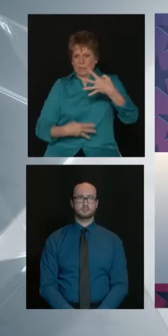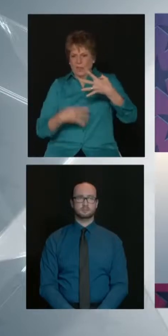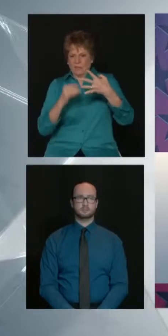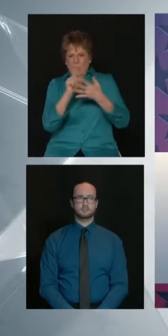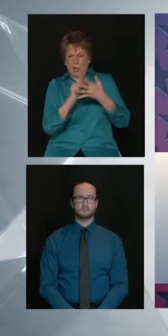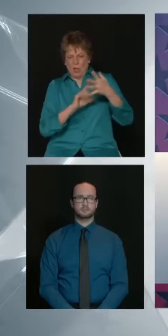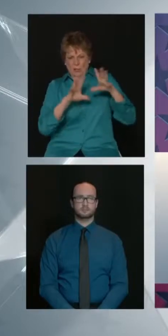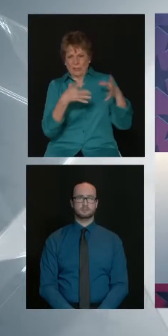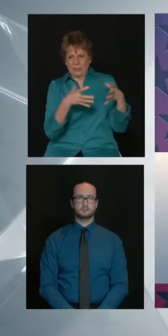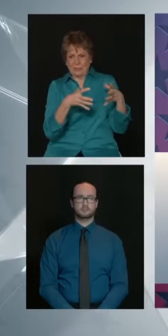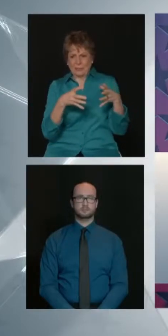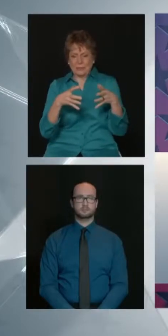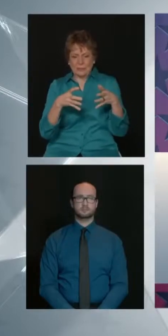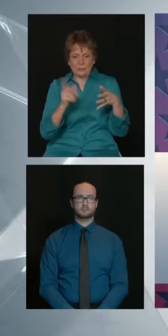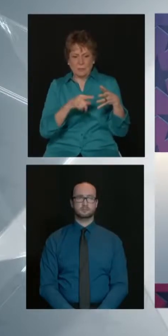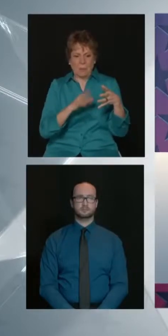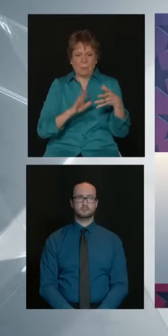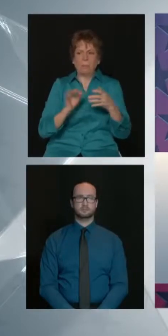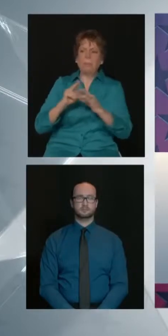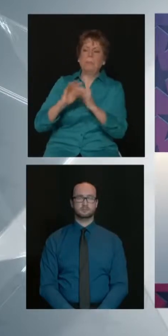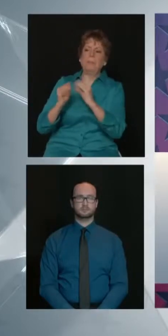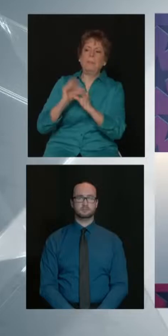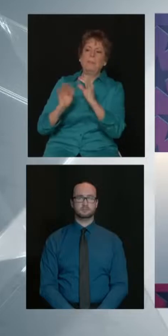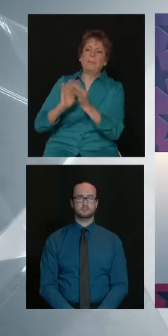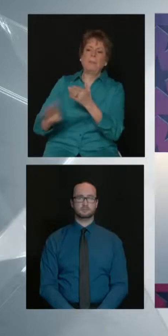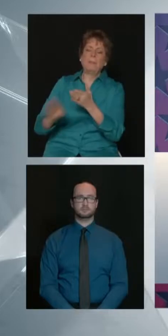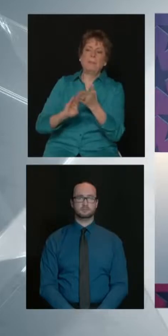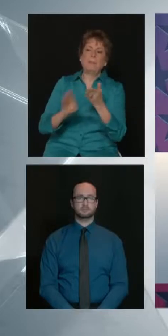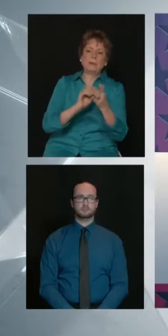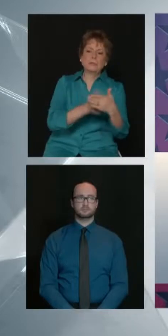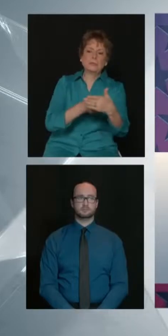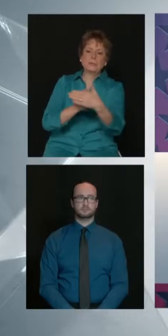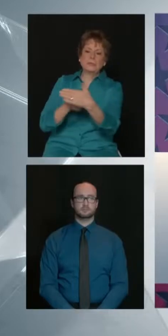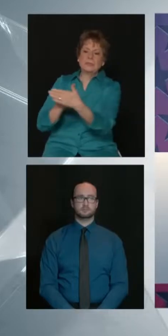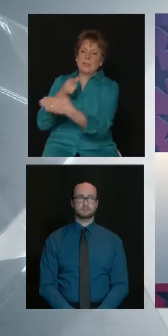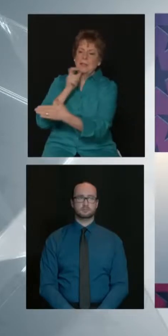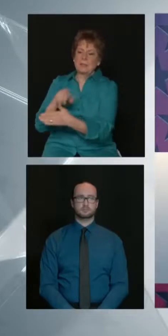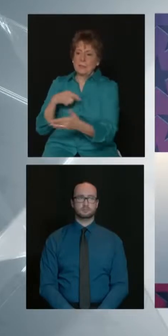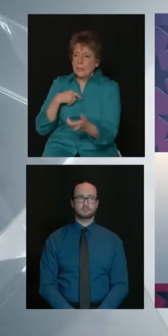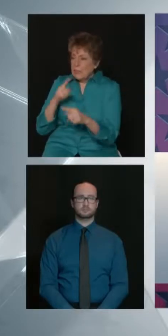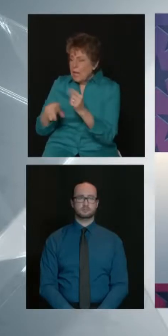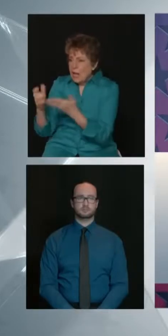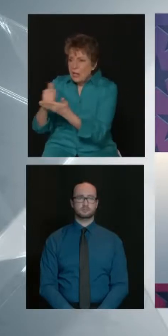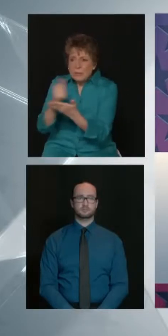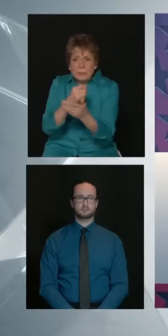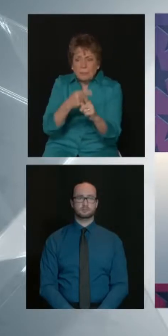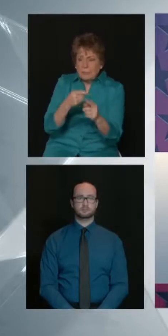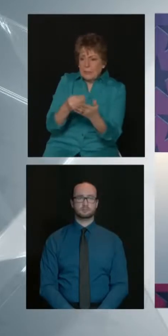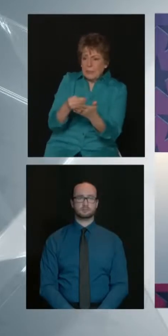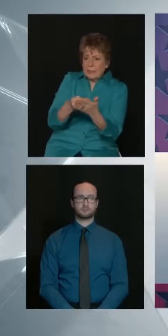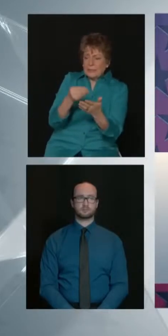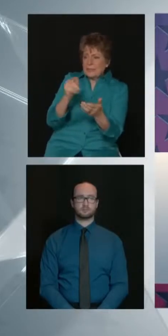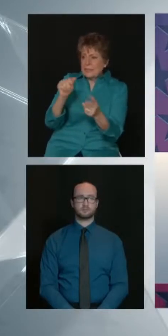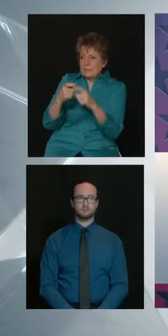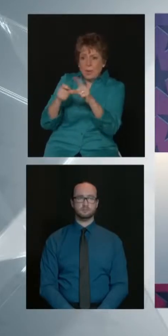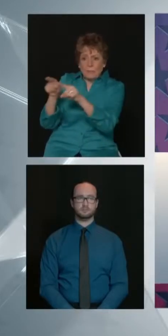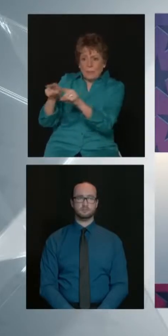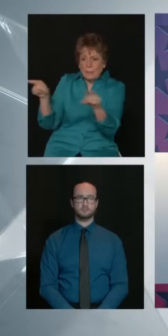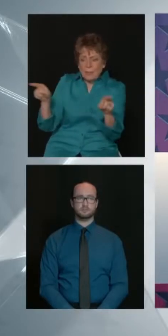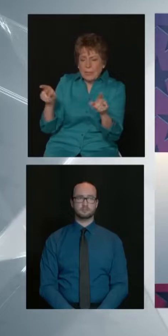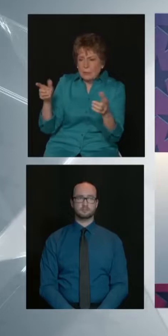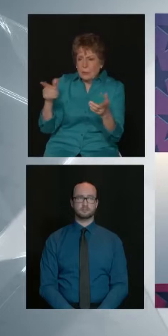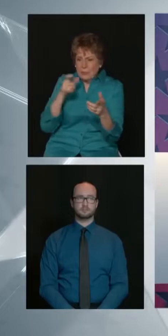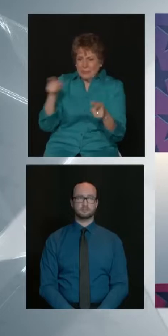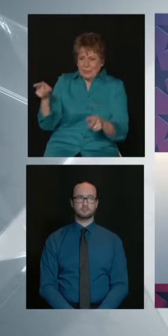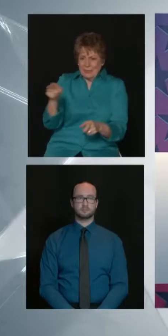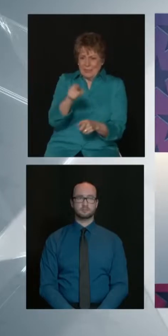wealthiest Americans and the largest corporations that are cheating on their taxes, you know who pays? Middle-class Americans pay. He said it himself.